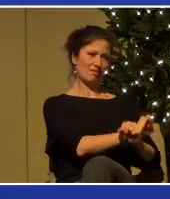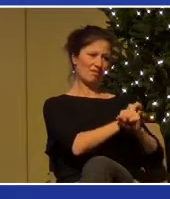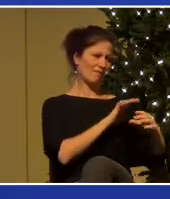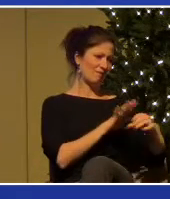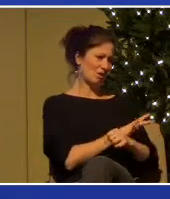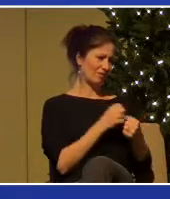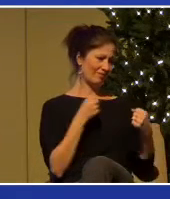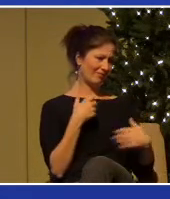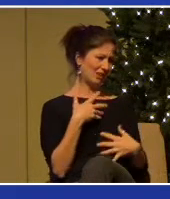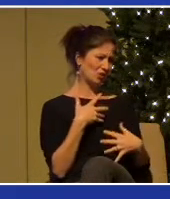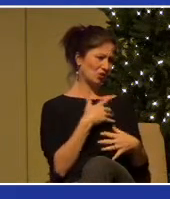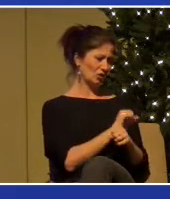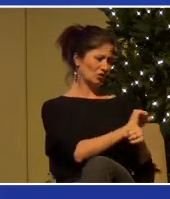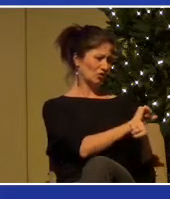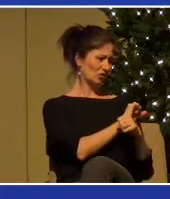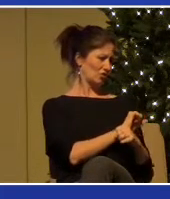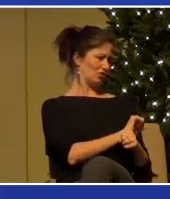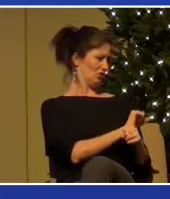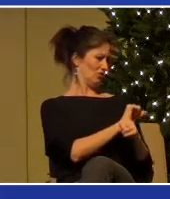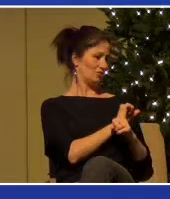fear, perhaps.